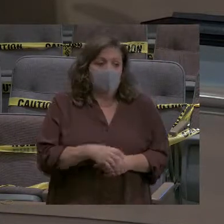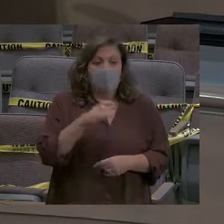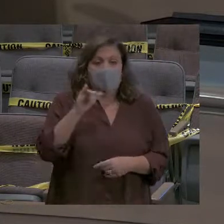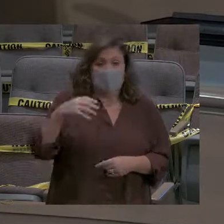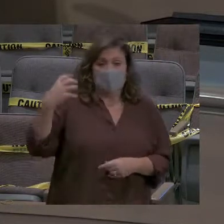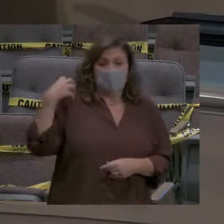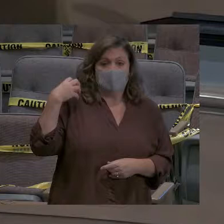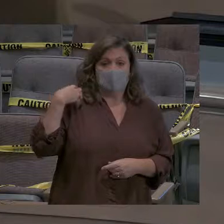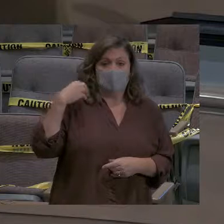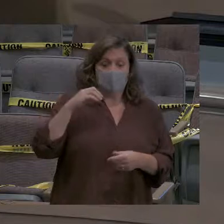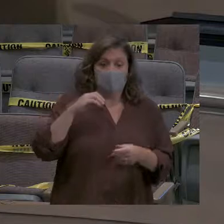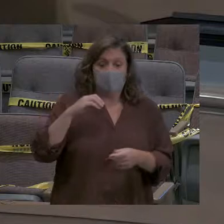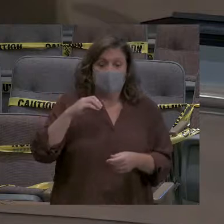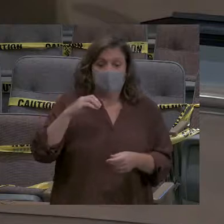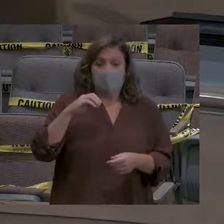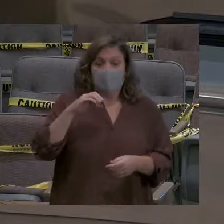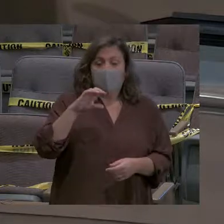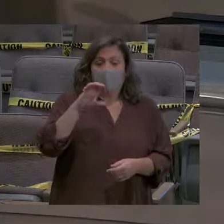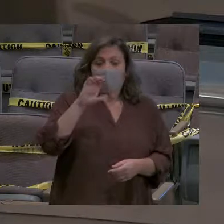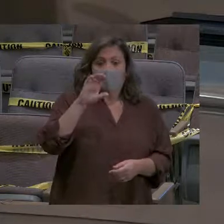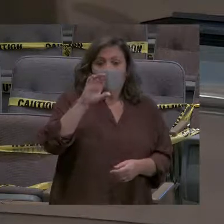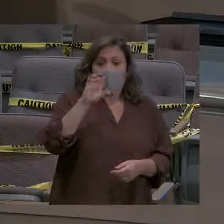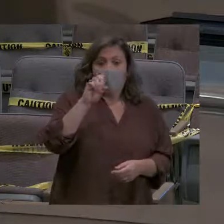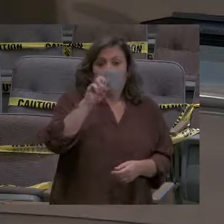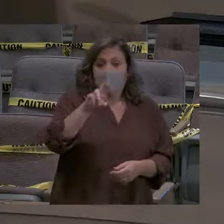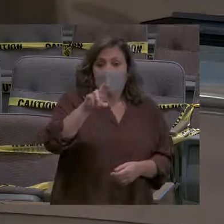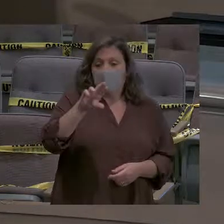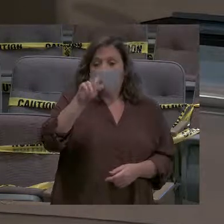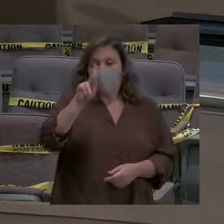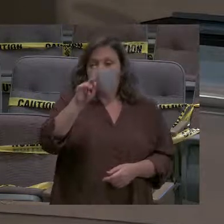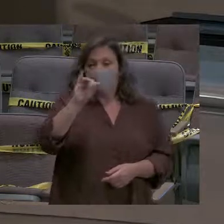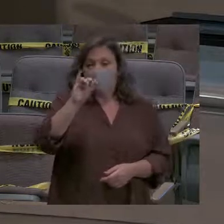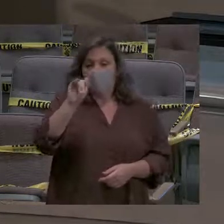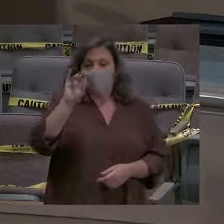Chief Medical Officer for Phoebe Putney is here, Dr. Stephen Kitchen.